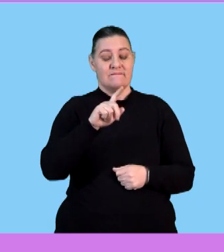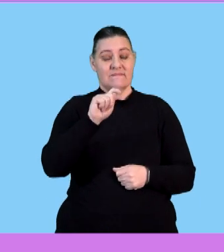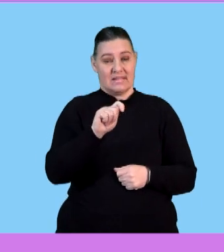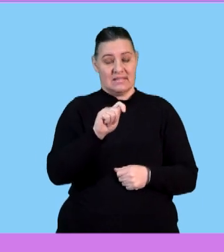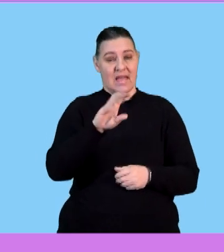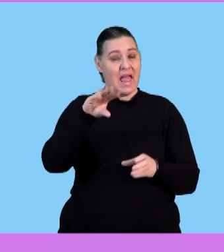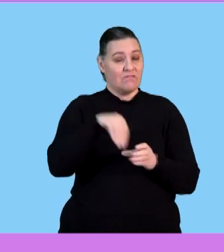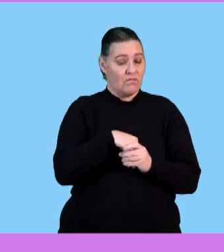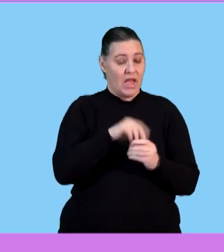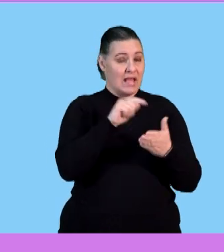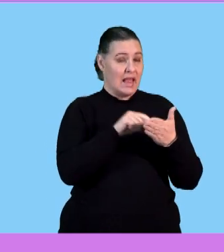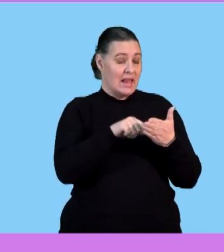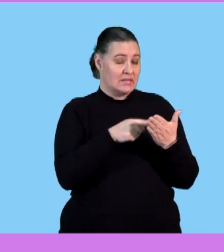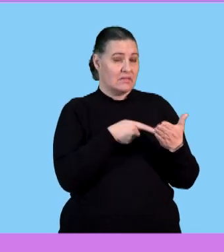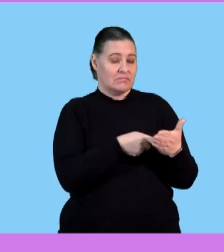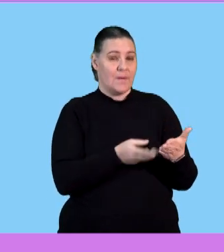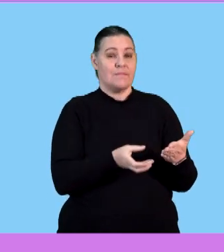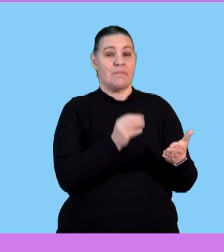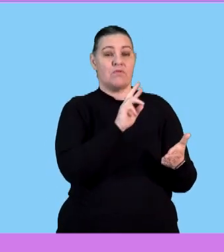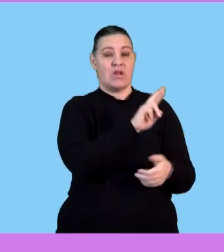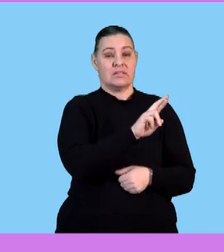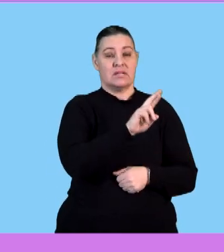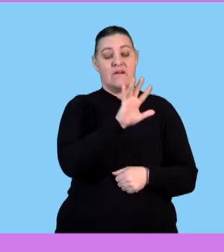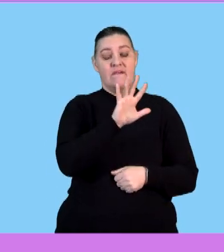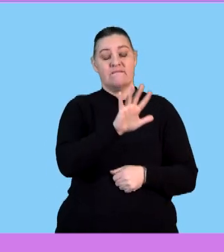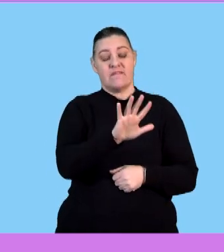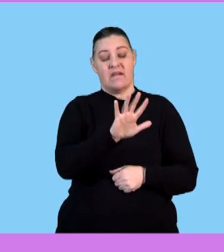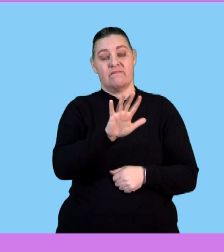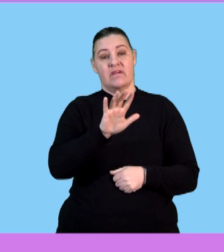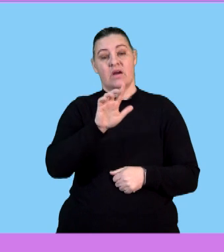VAT. If I use my calculator, I get